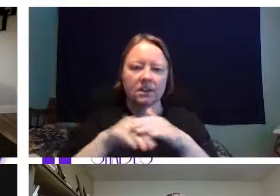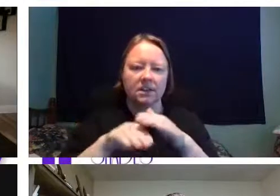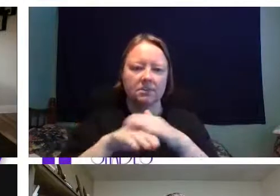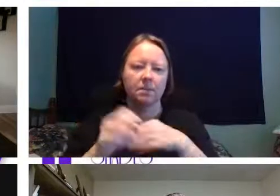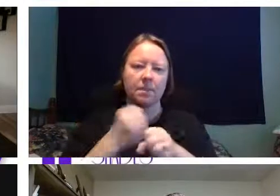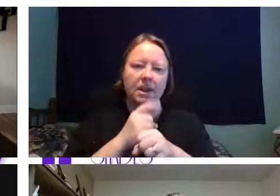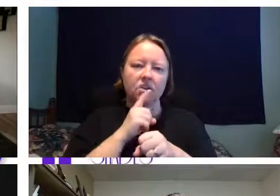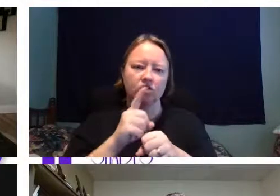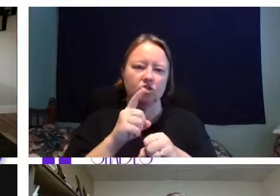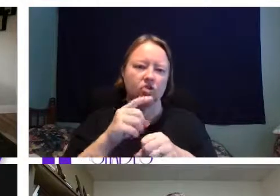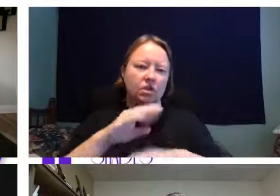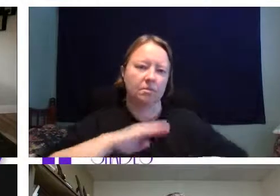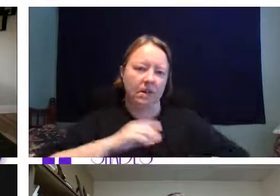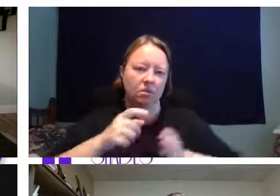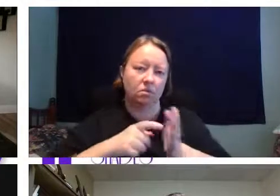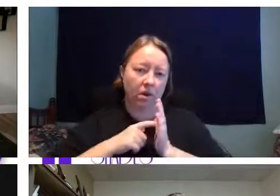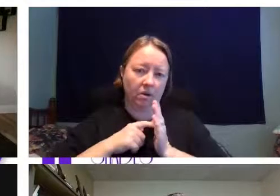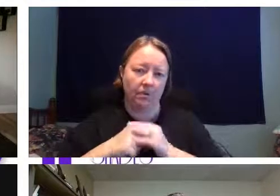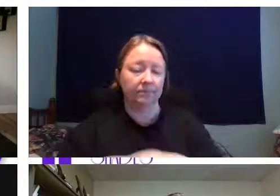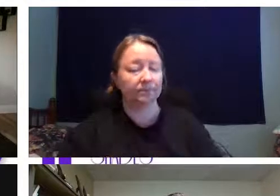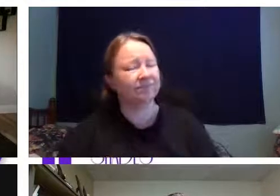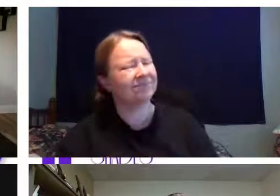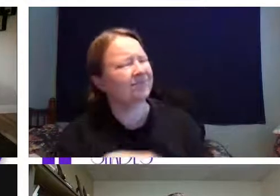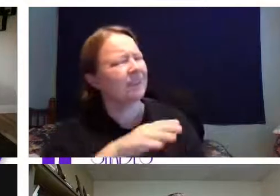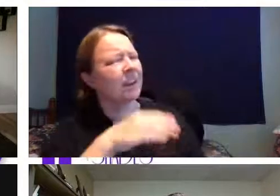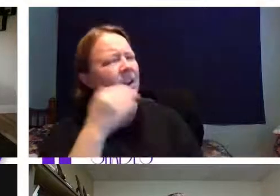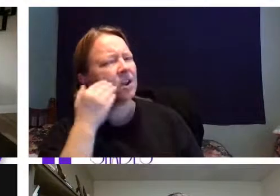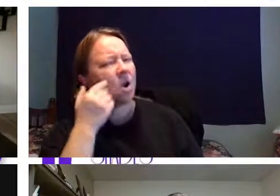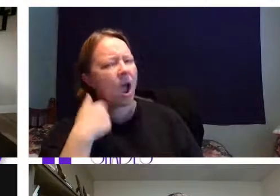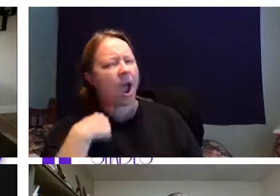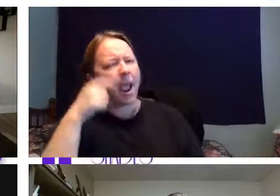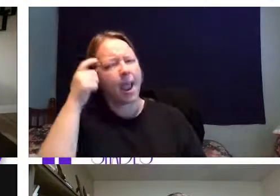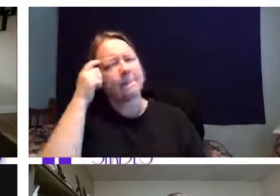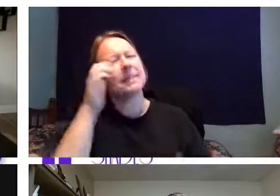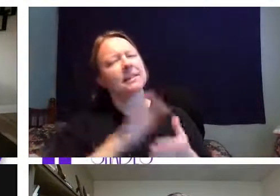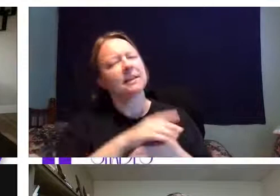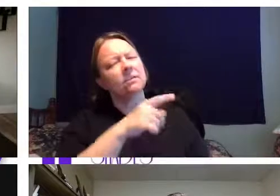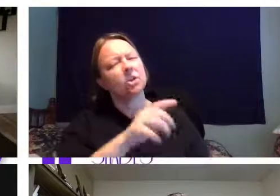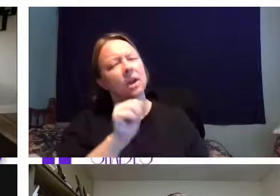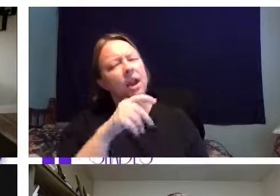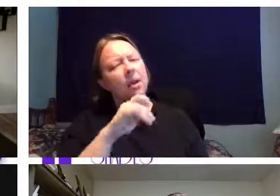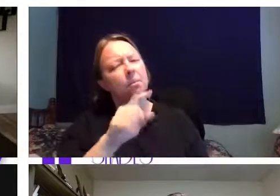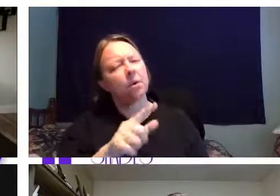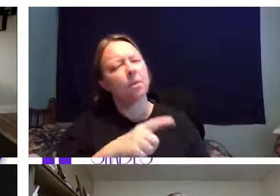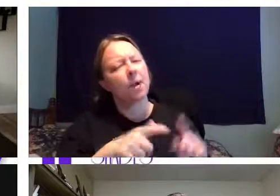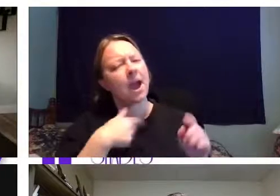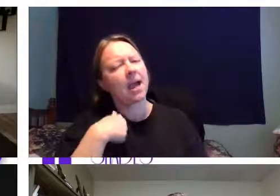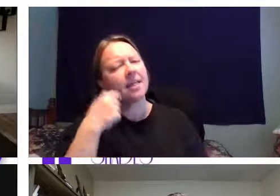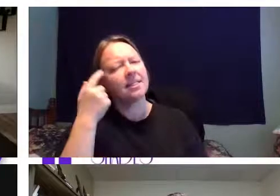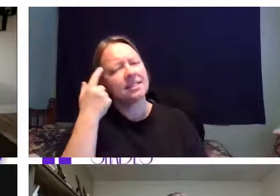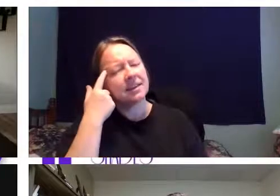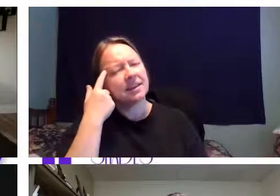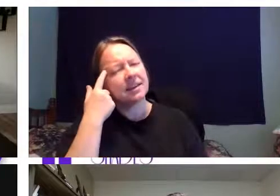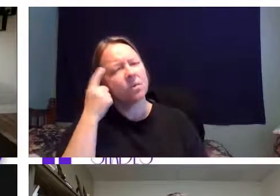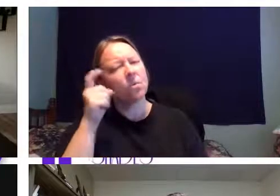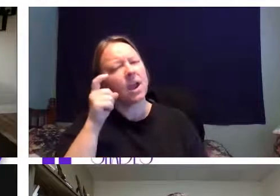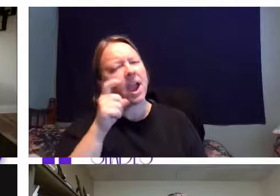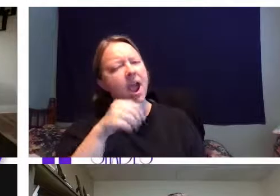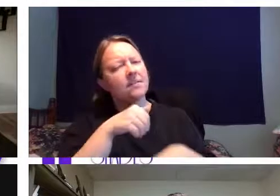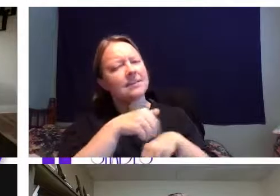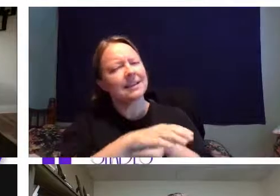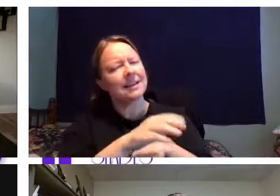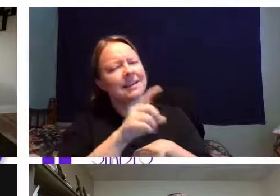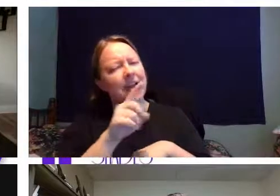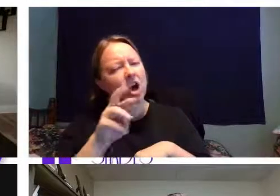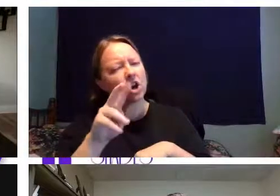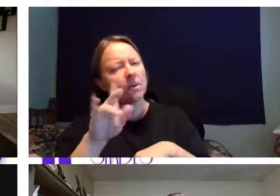compliant. Well, I do believe you, April, but I just think we have to send Dr. Kimberly and